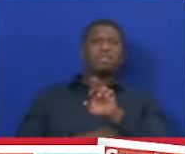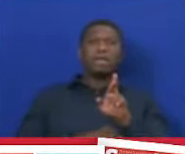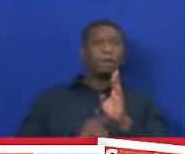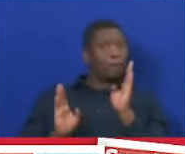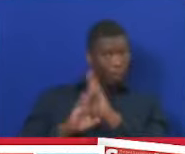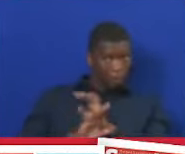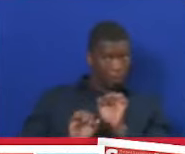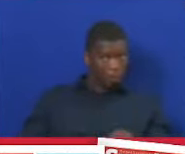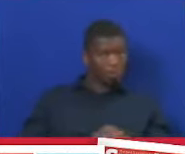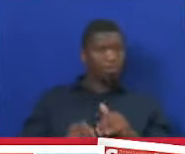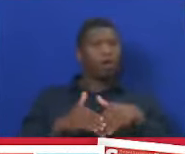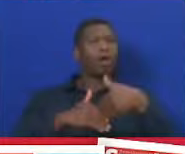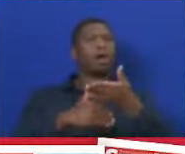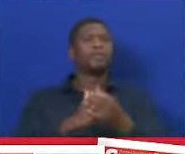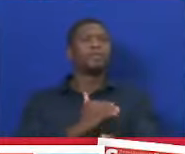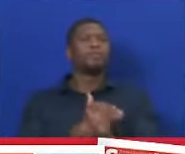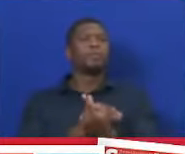commissioners.